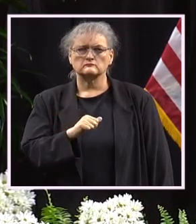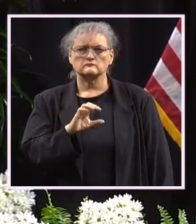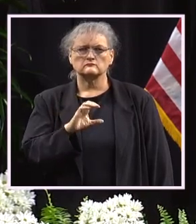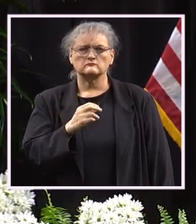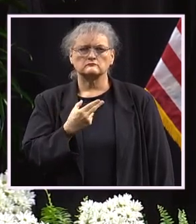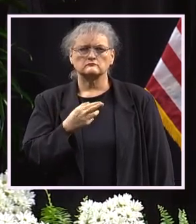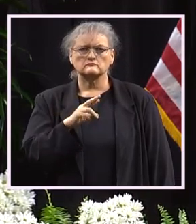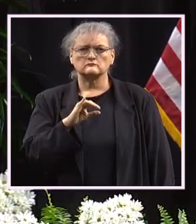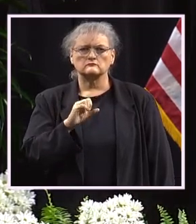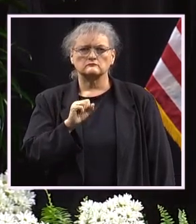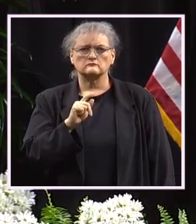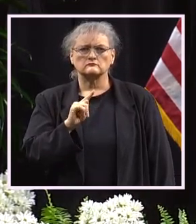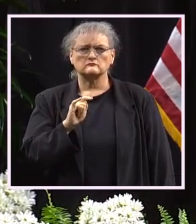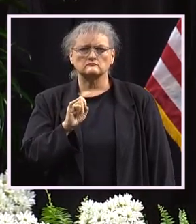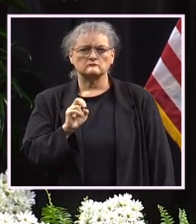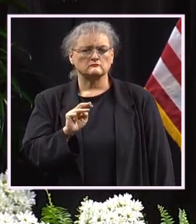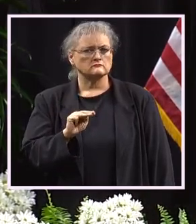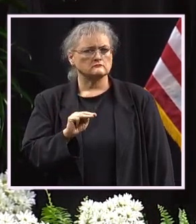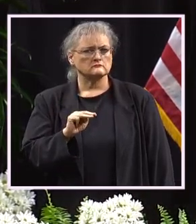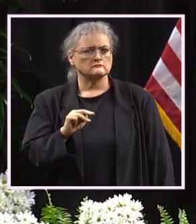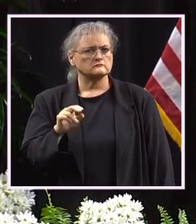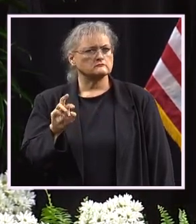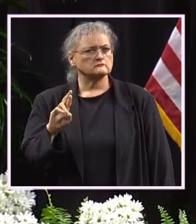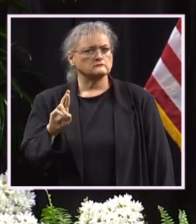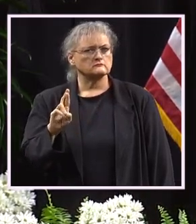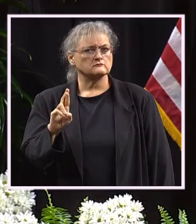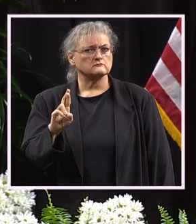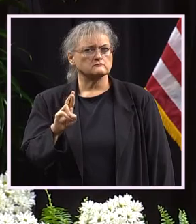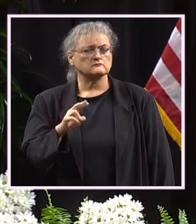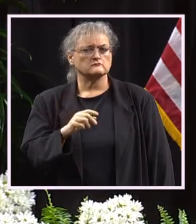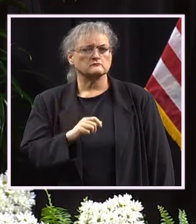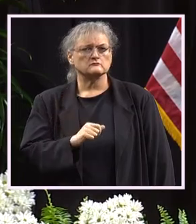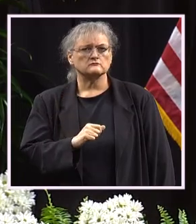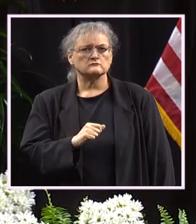Christian Palomar Ramirez.